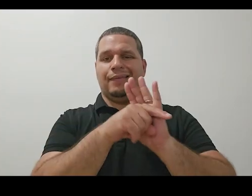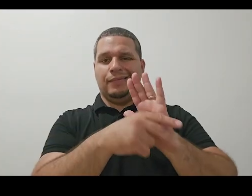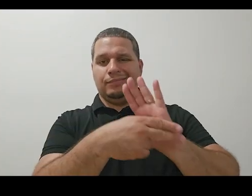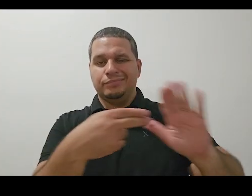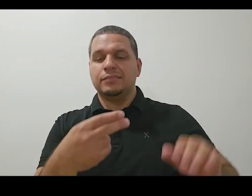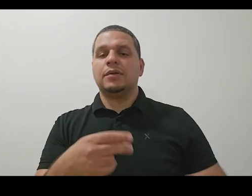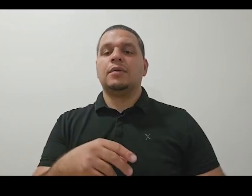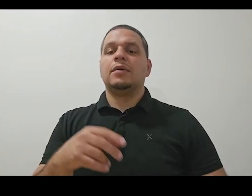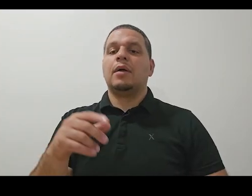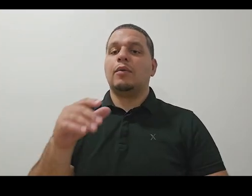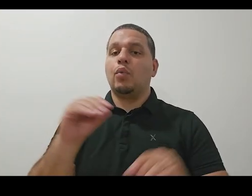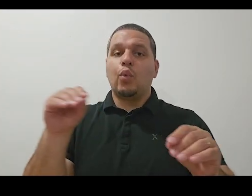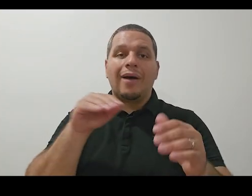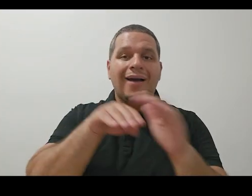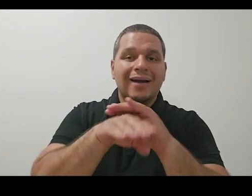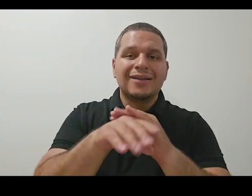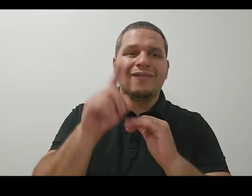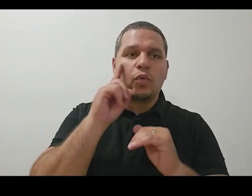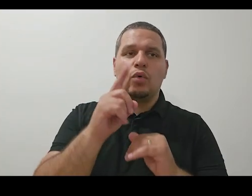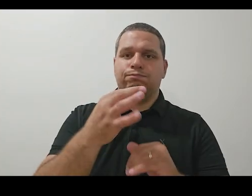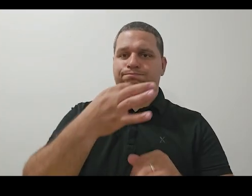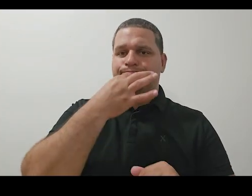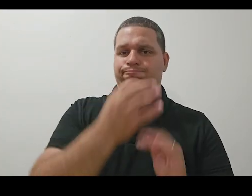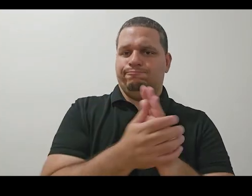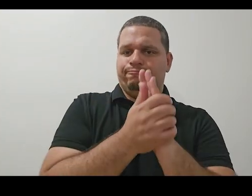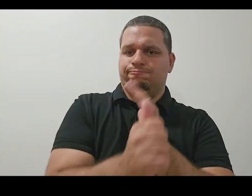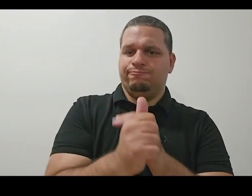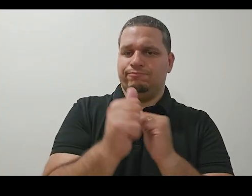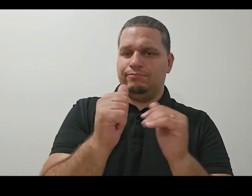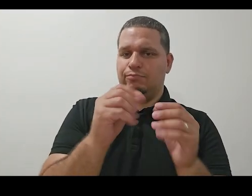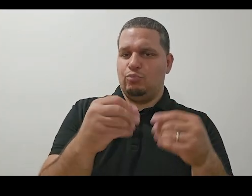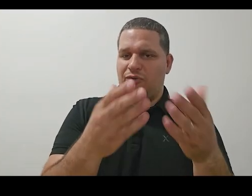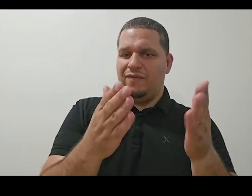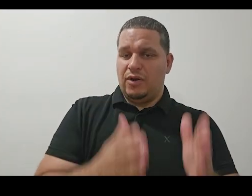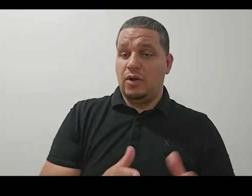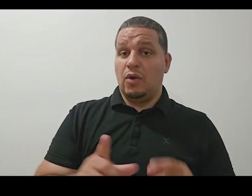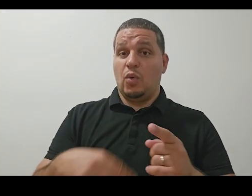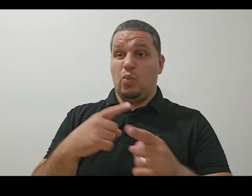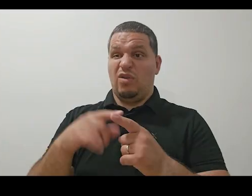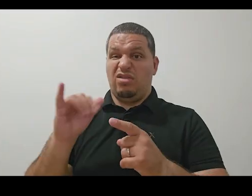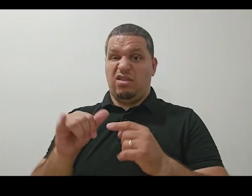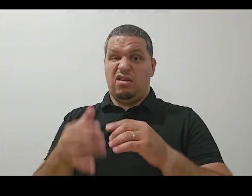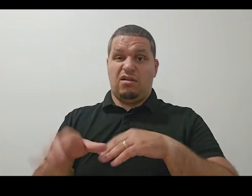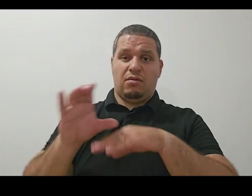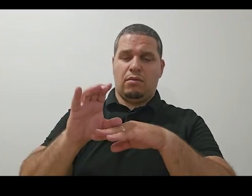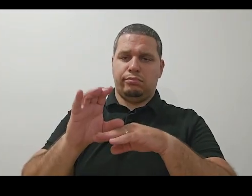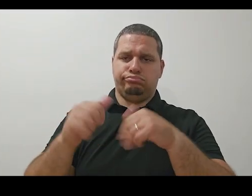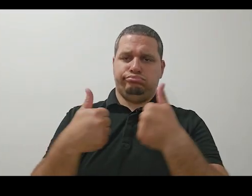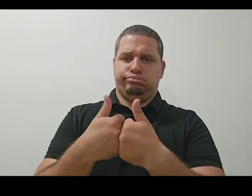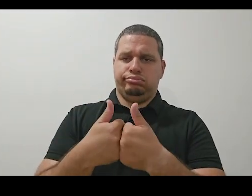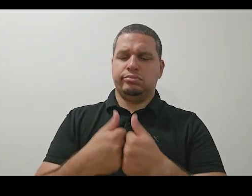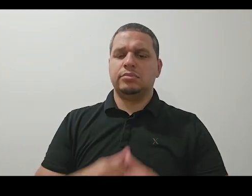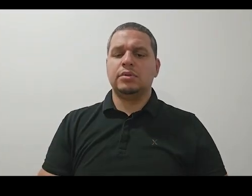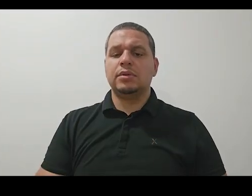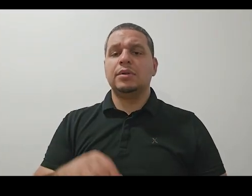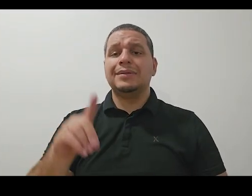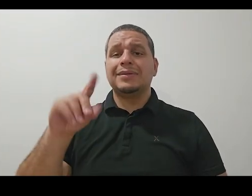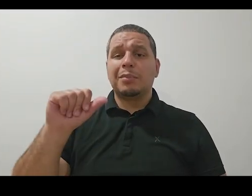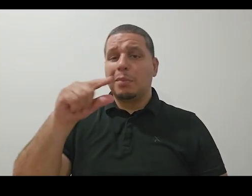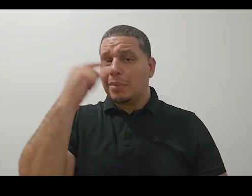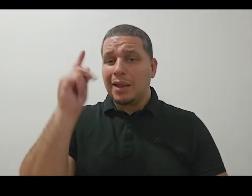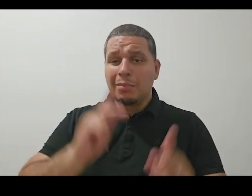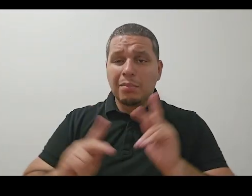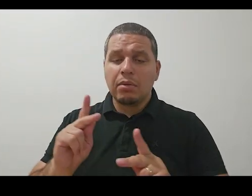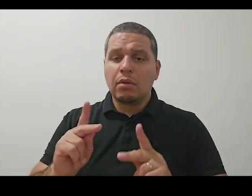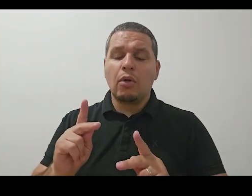culturally competent providers. When disability is added to the picture, the challenges are magnified. Disabled Black people are